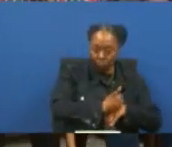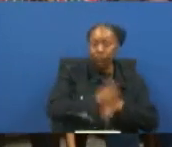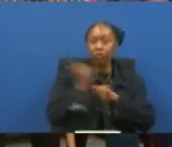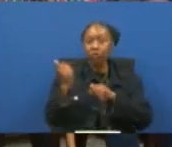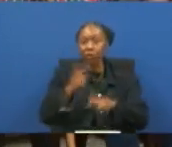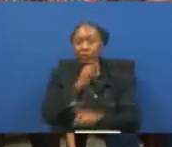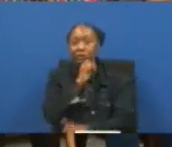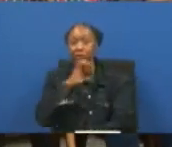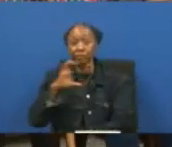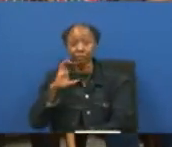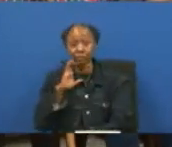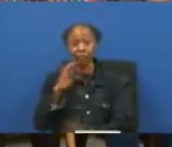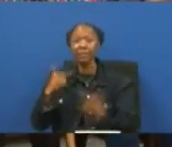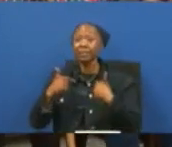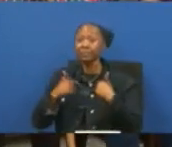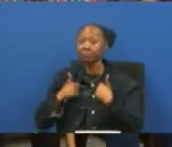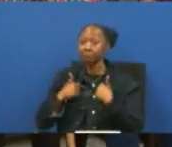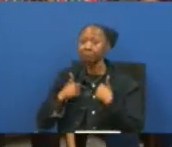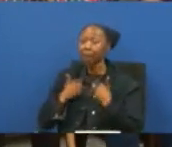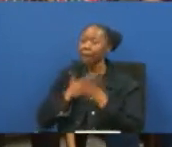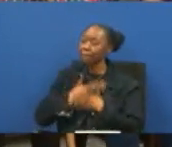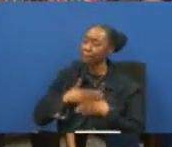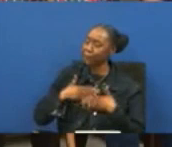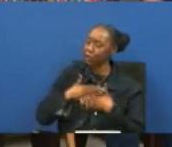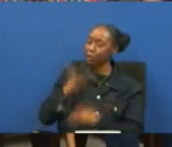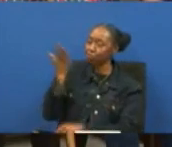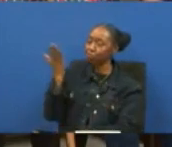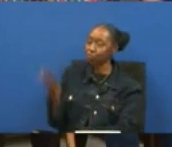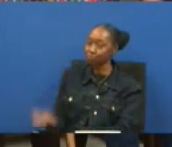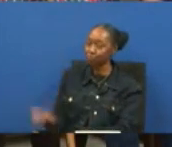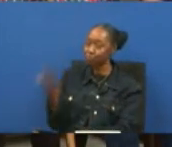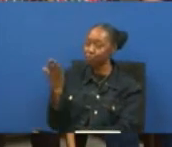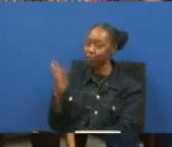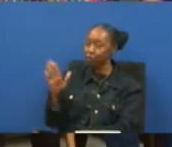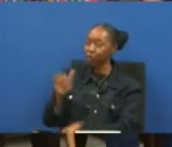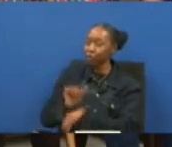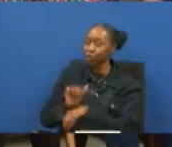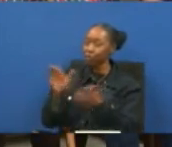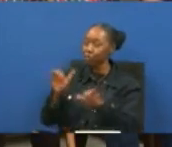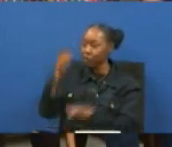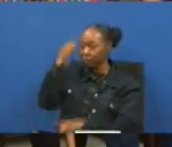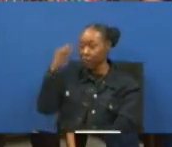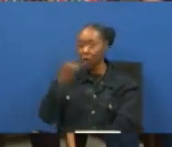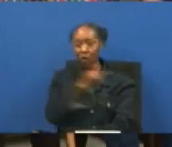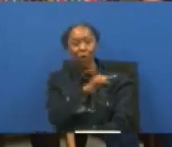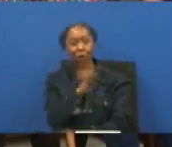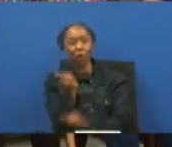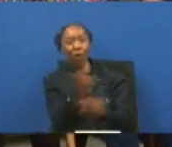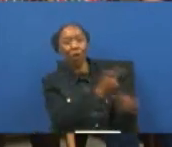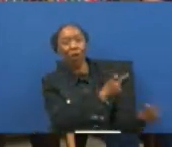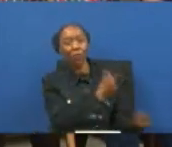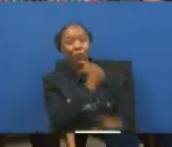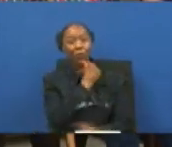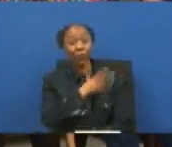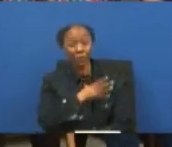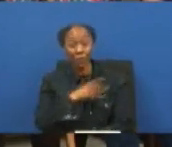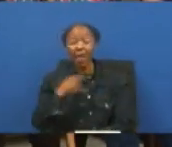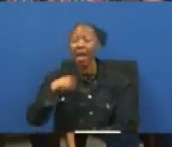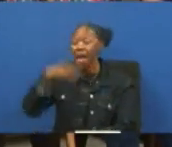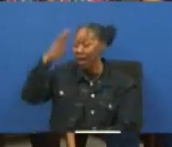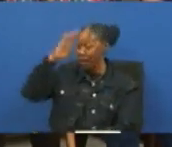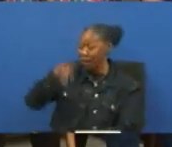I appreciate you and what you do for these ladies, and I know that the